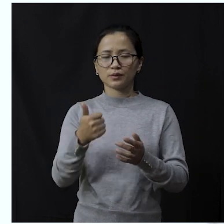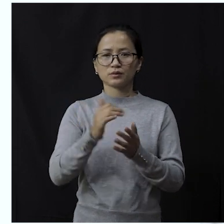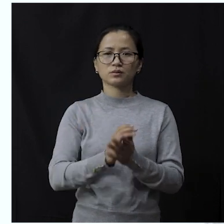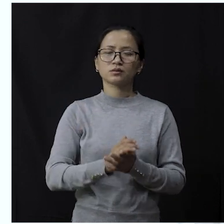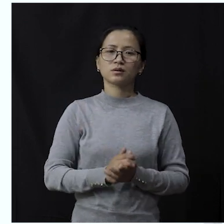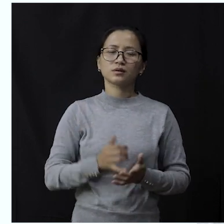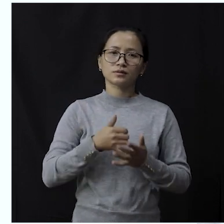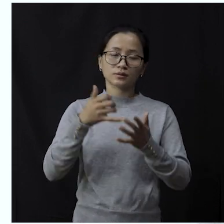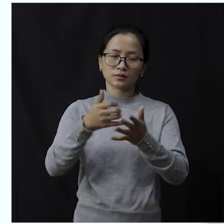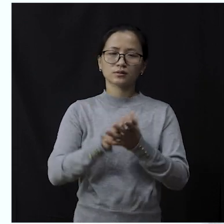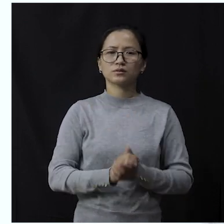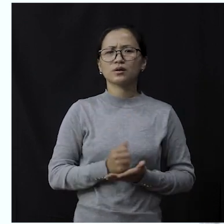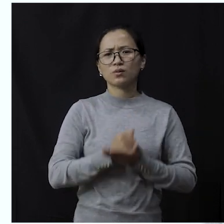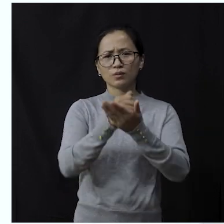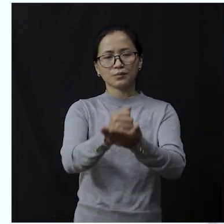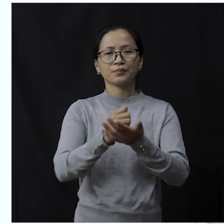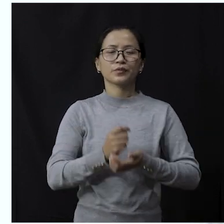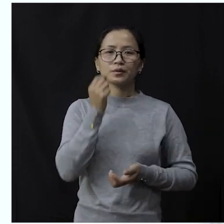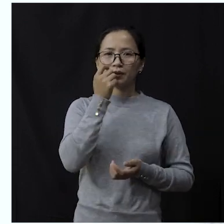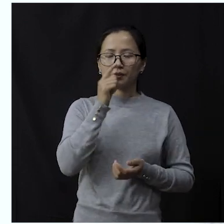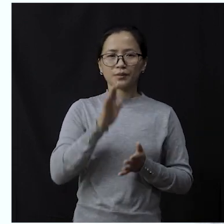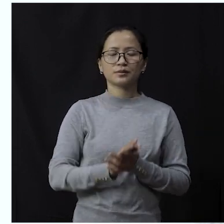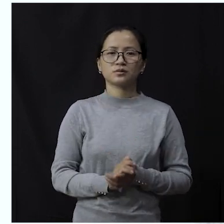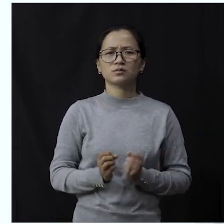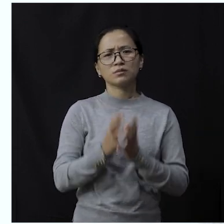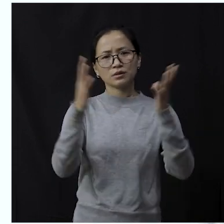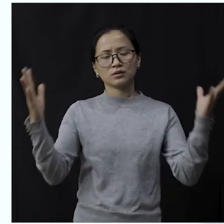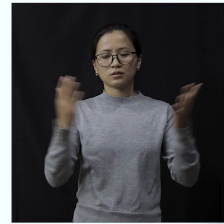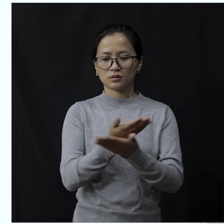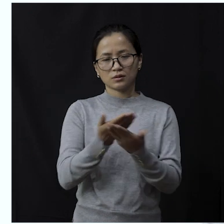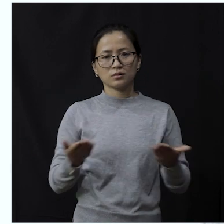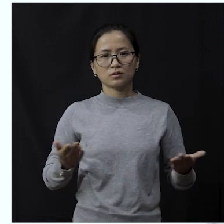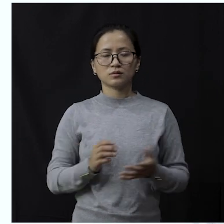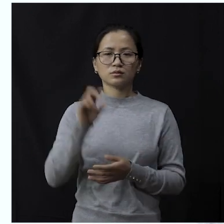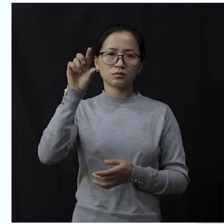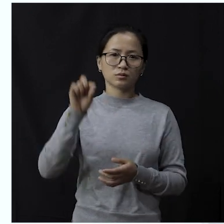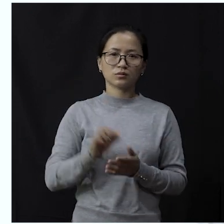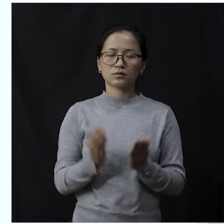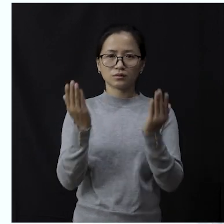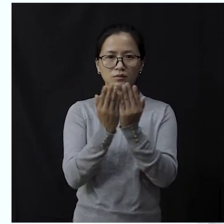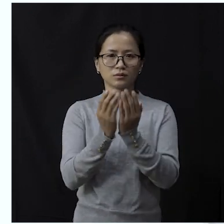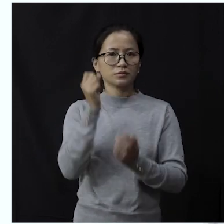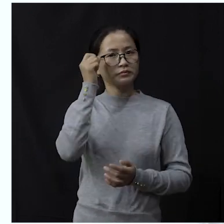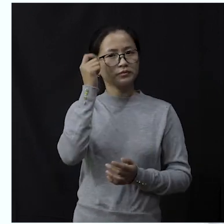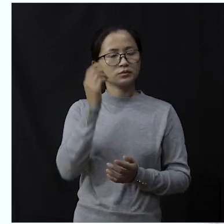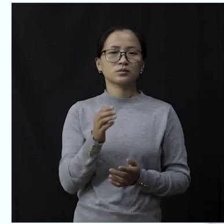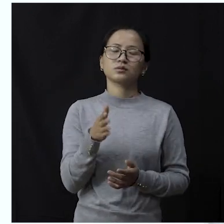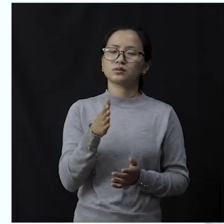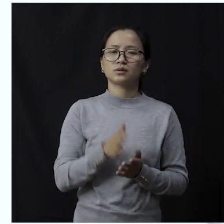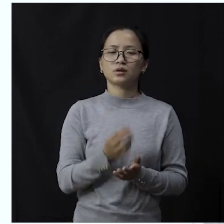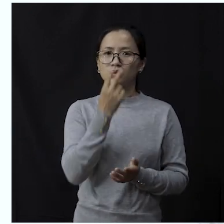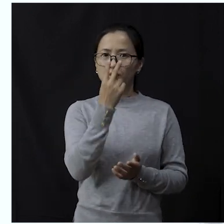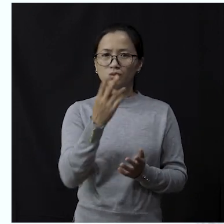to work hard and help your parents. There are so many things that you can do, okay? So I want you to read the lesson again if you don't understand, and